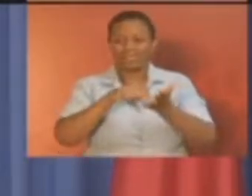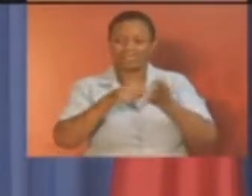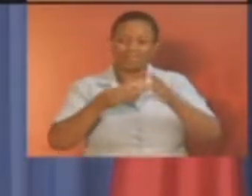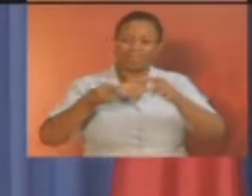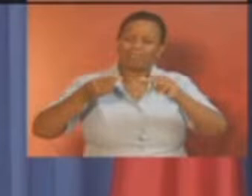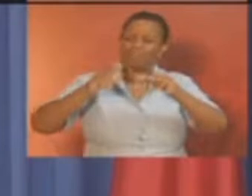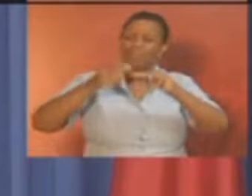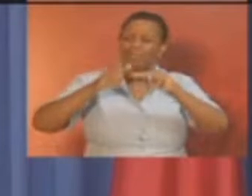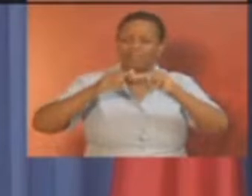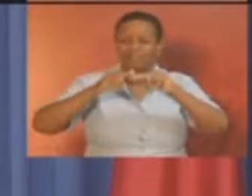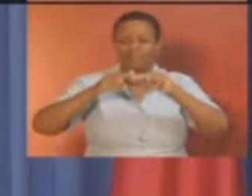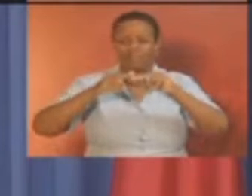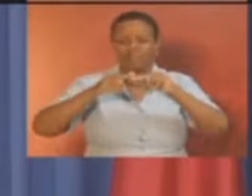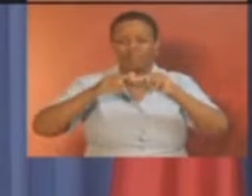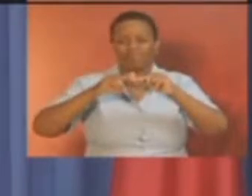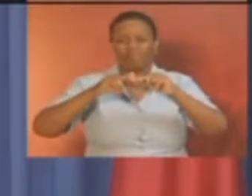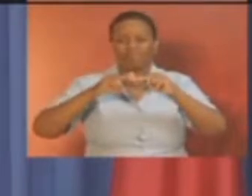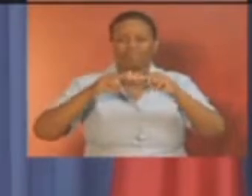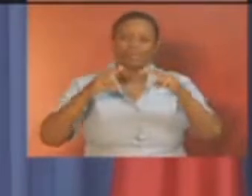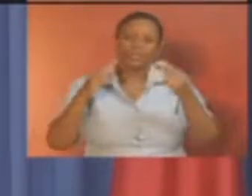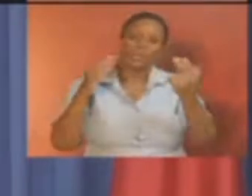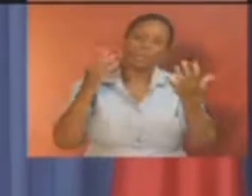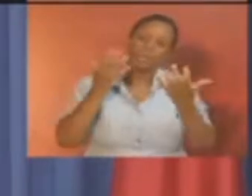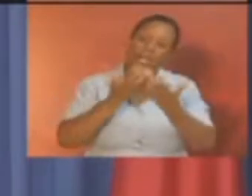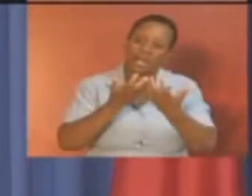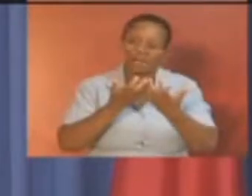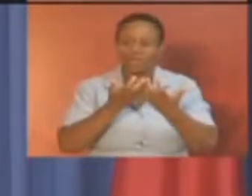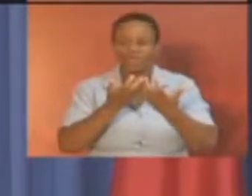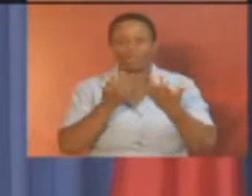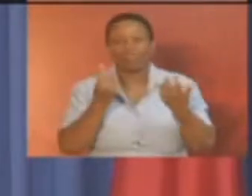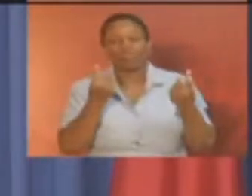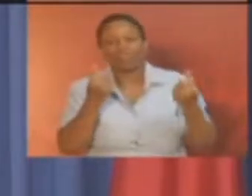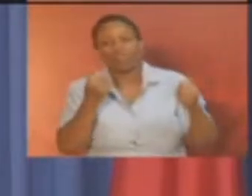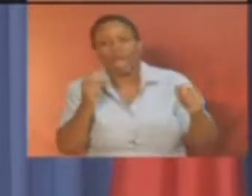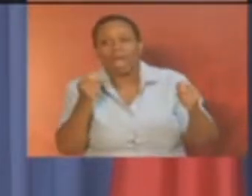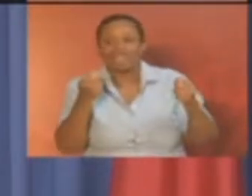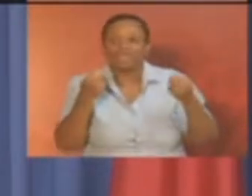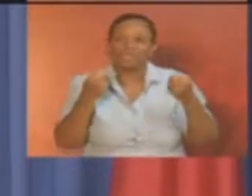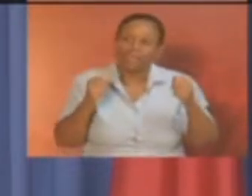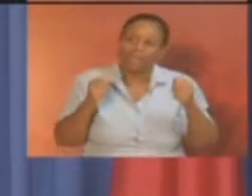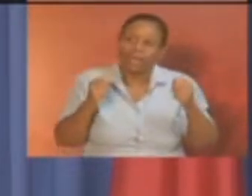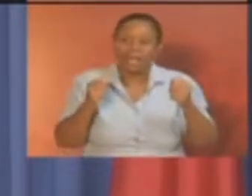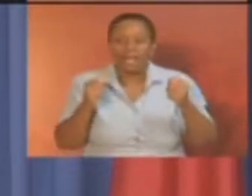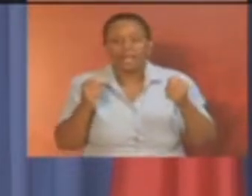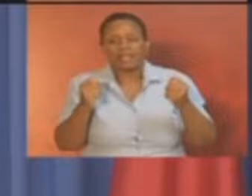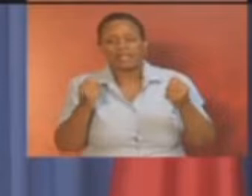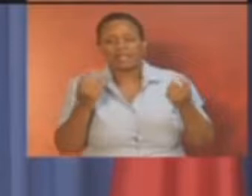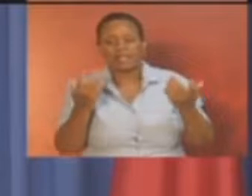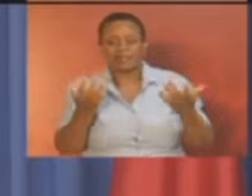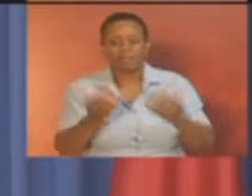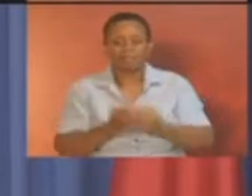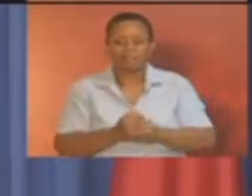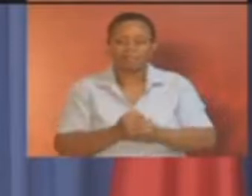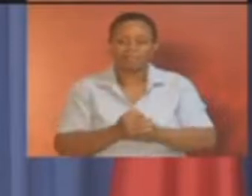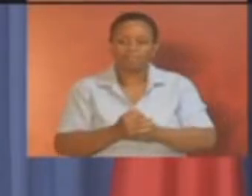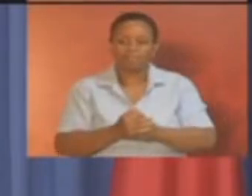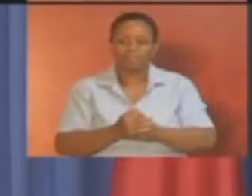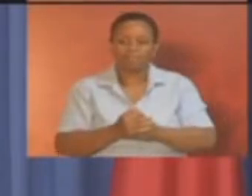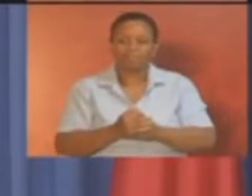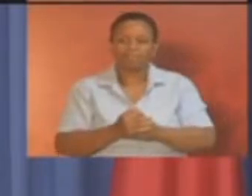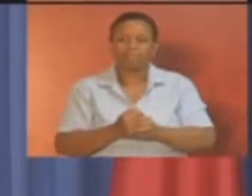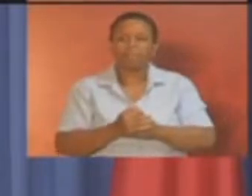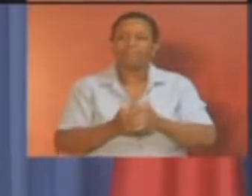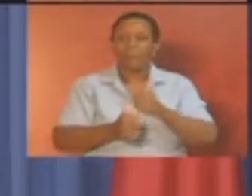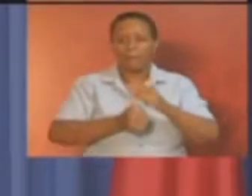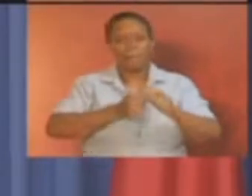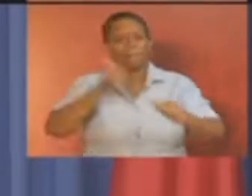there's a conversation and a narrative that we need to shift to, and that's one of personal responsibility. Now, the vast majority of our population